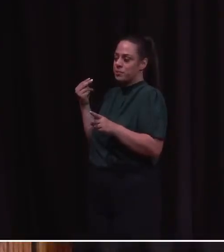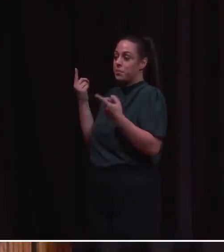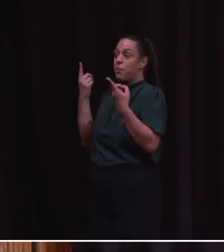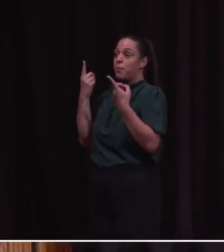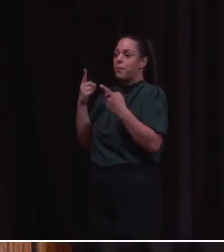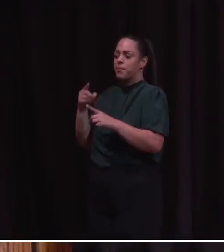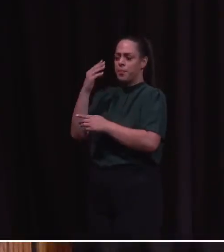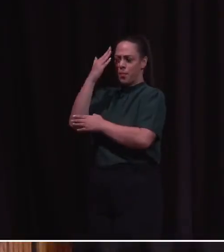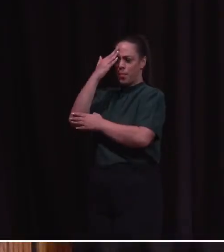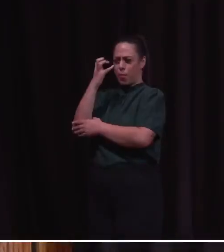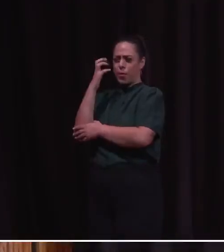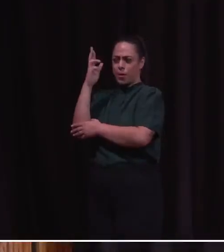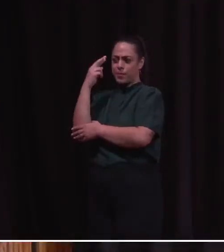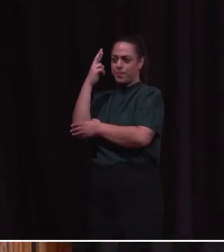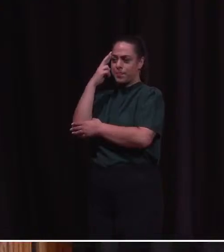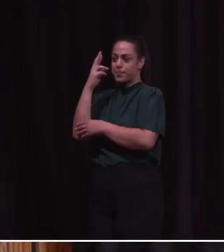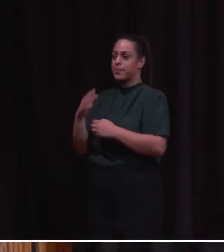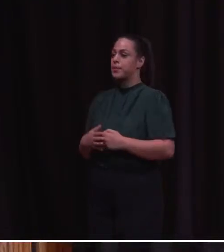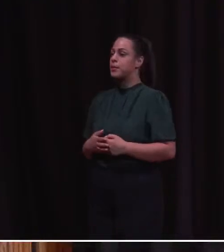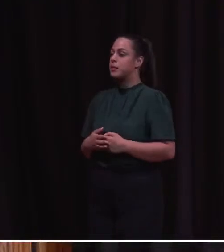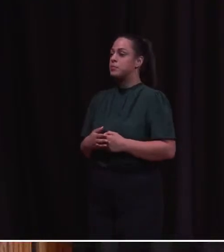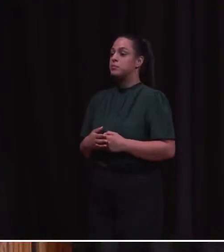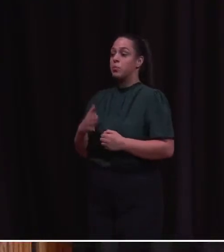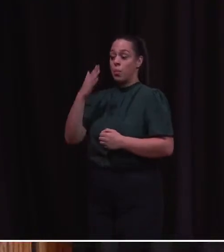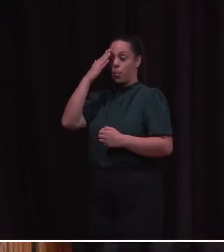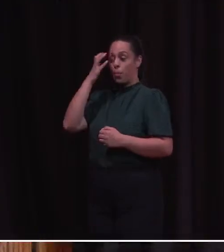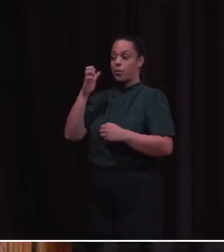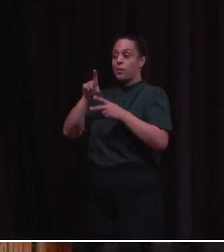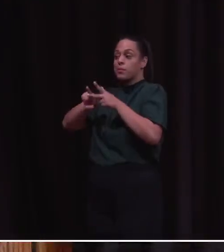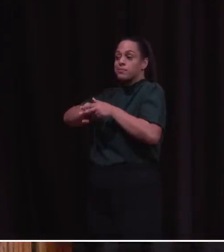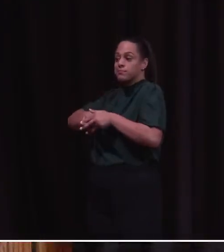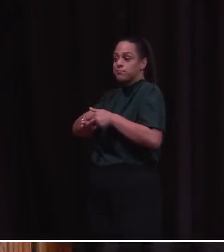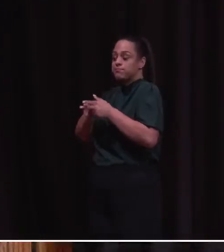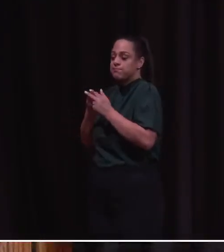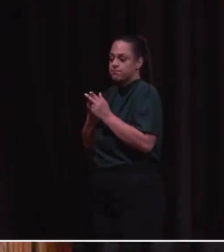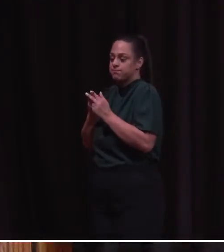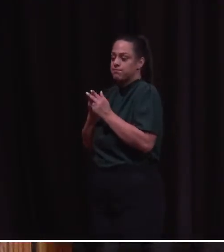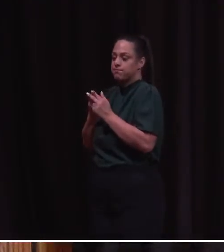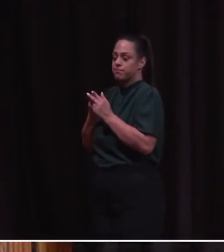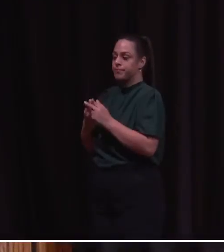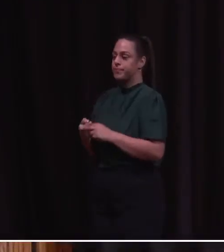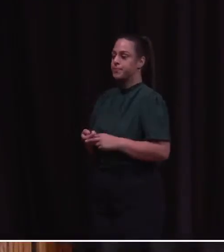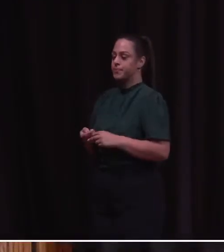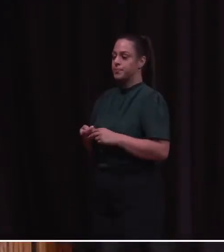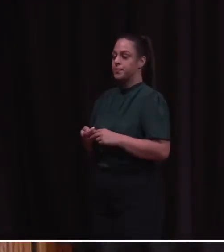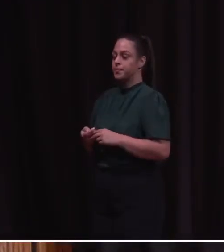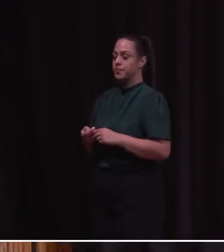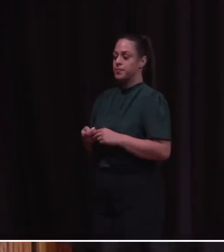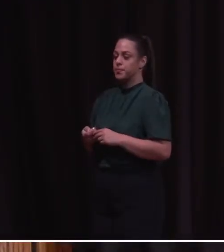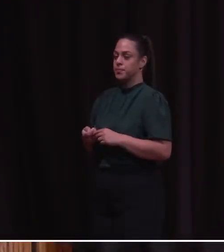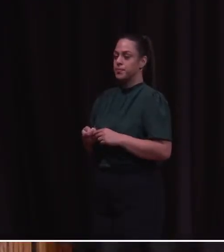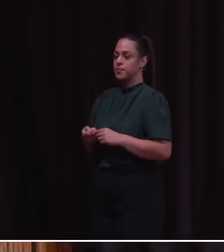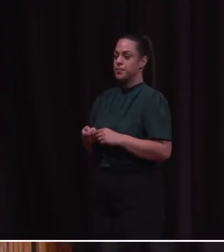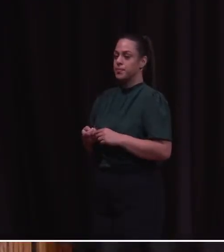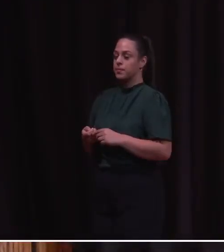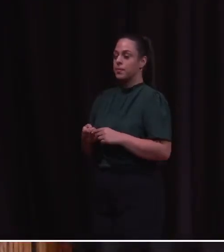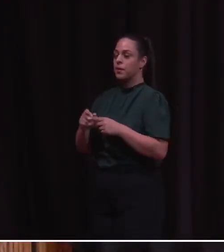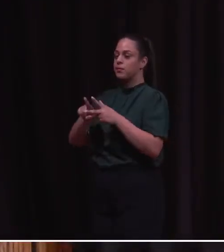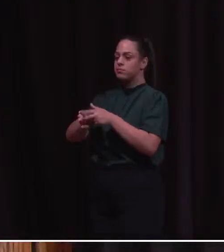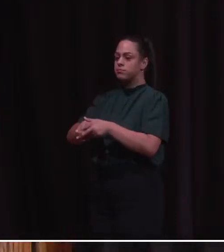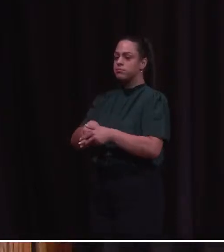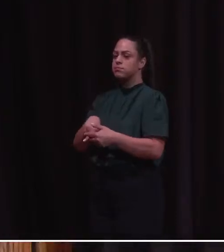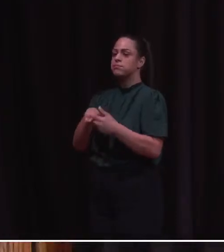fattened Europe that was eager, ready, and resourced to exploit and harvest